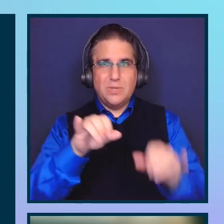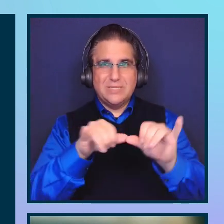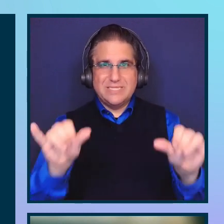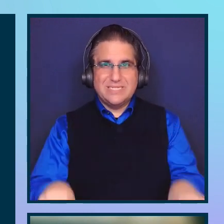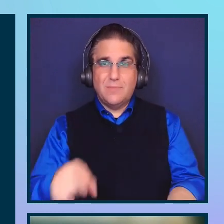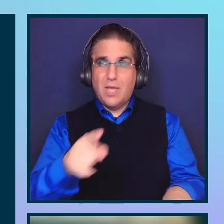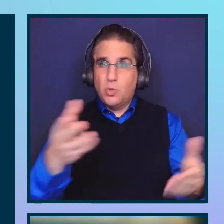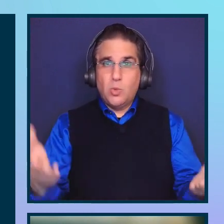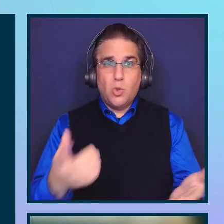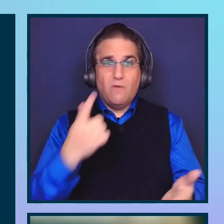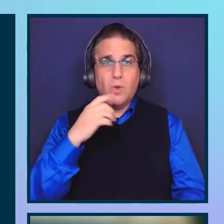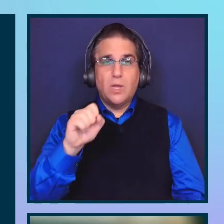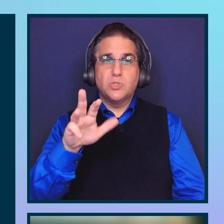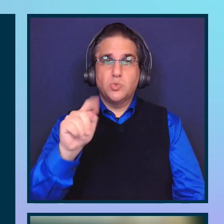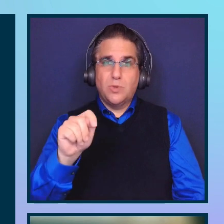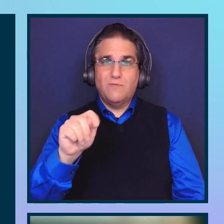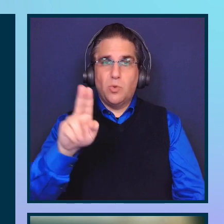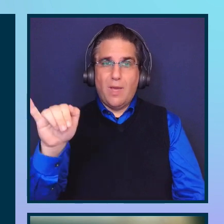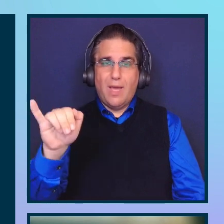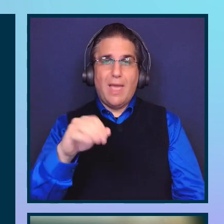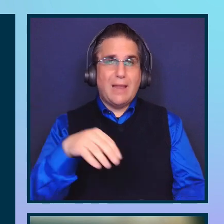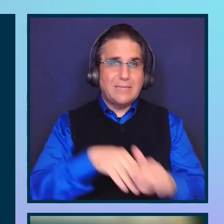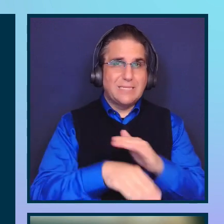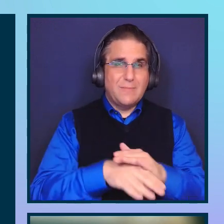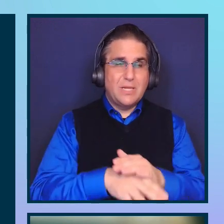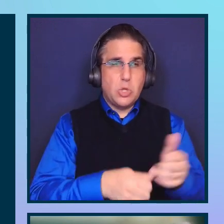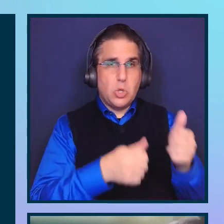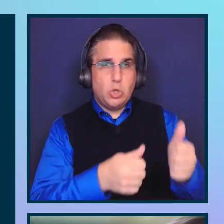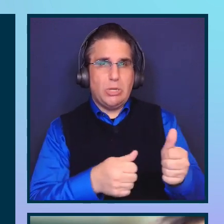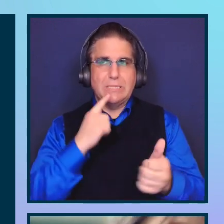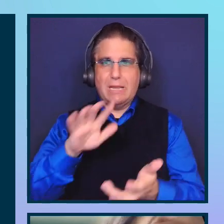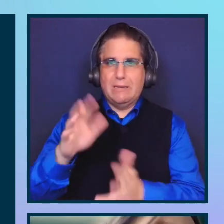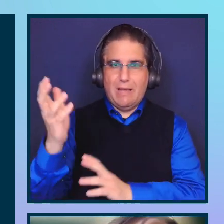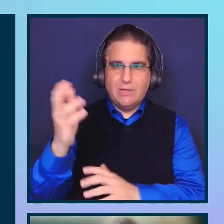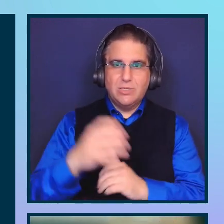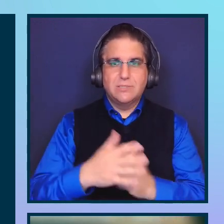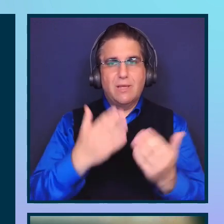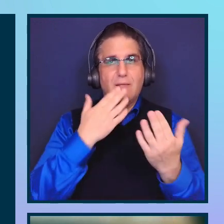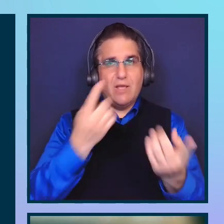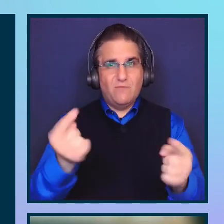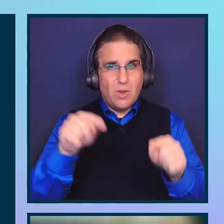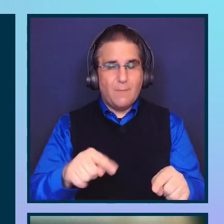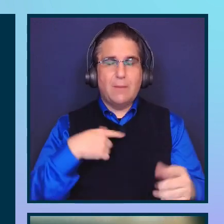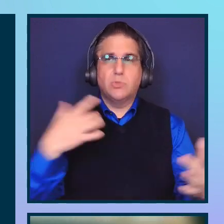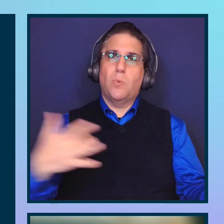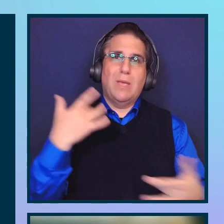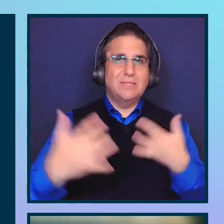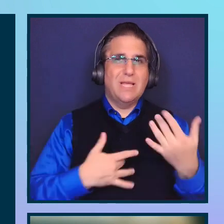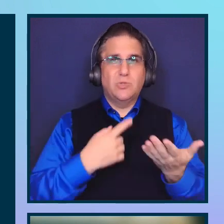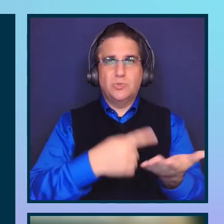at Swiftui and accessibility goodies and gotchas. Thanks for coming. I'm very excited to talk to you all about this stuff today.